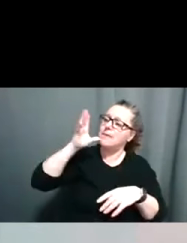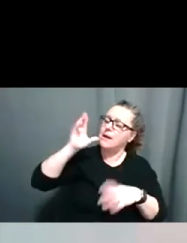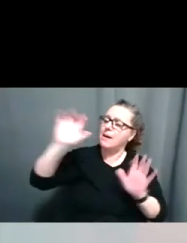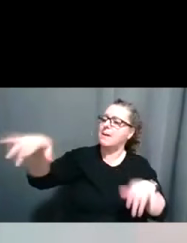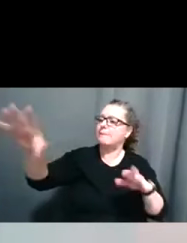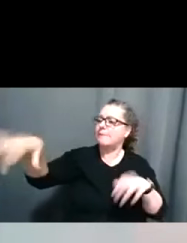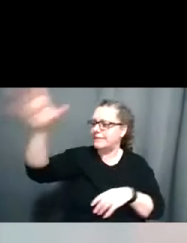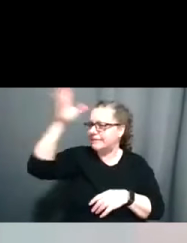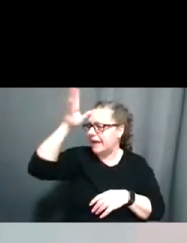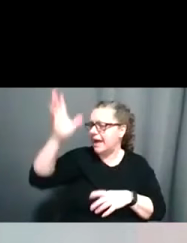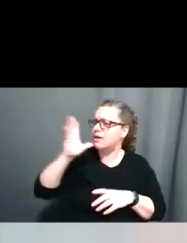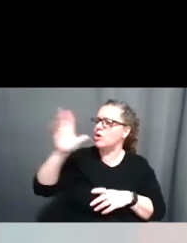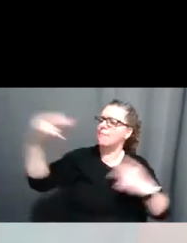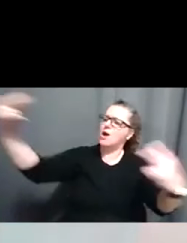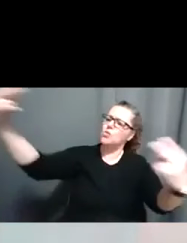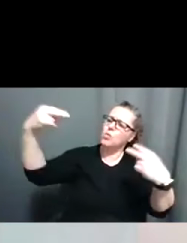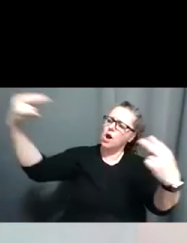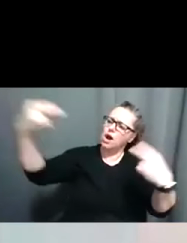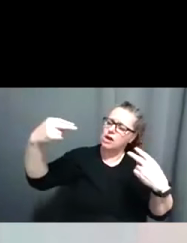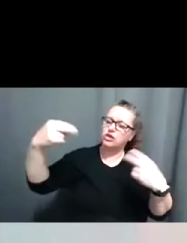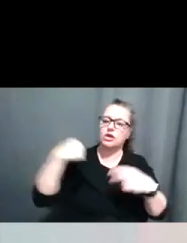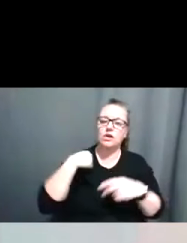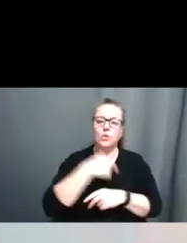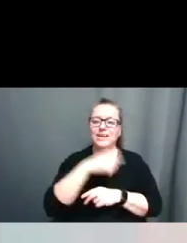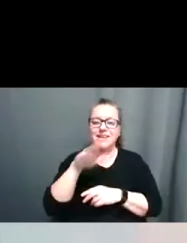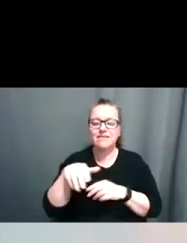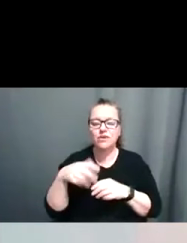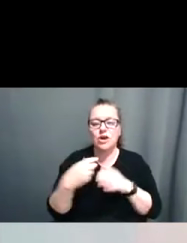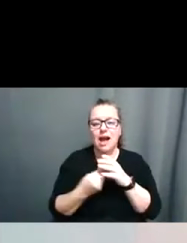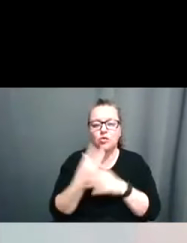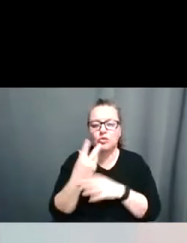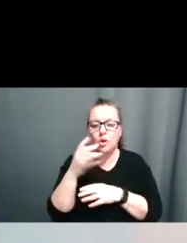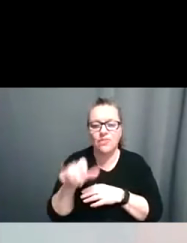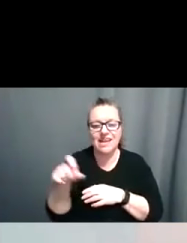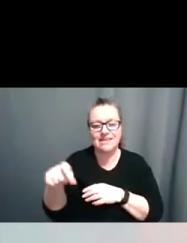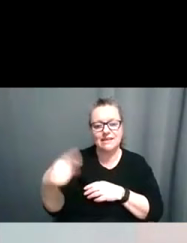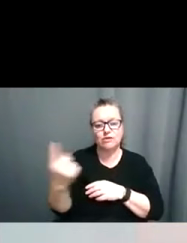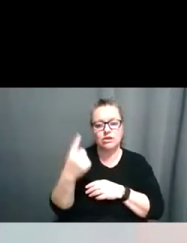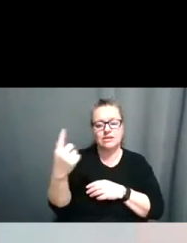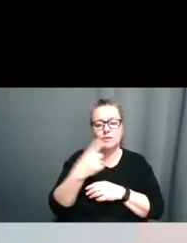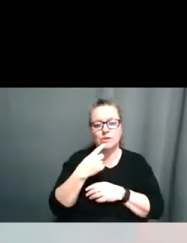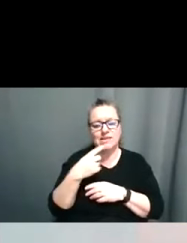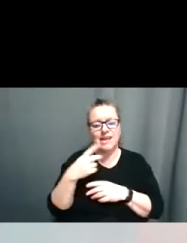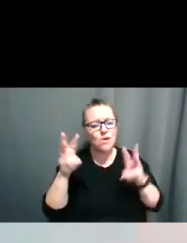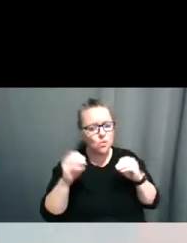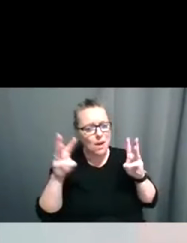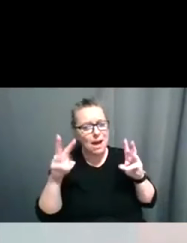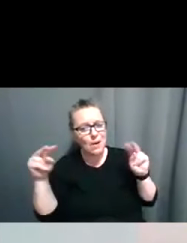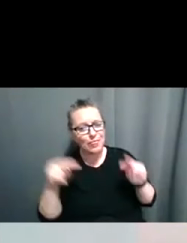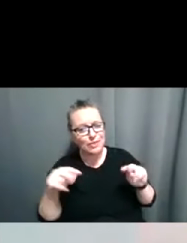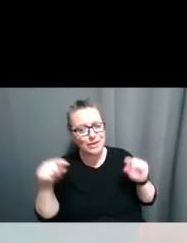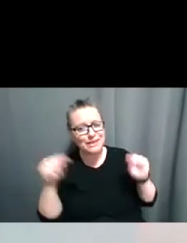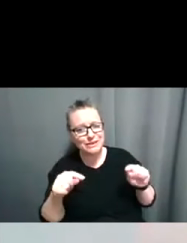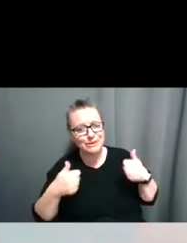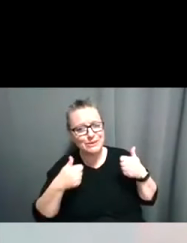hey grandma, watch this. And we never outgrow the need for someone to say, hey, wow, look at